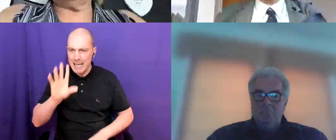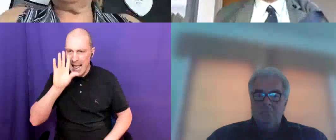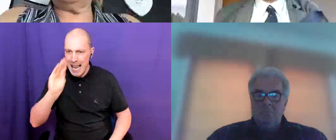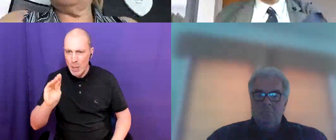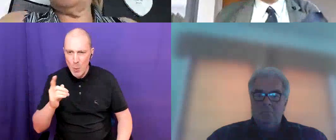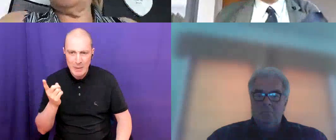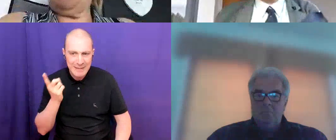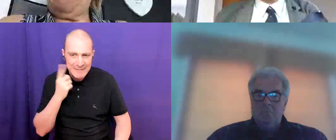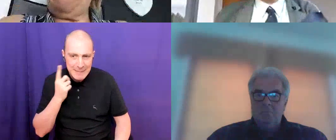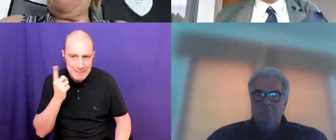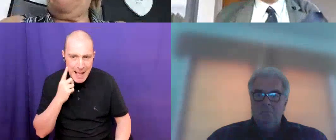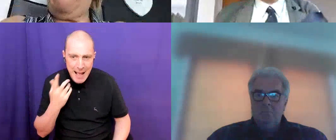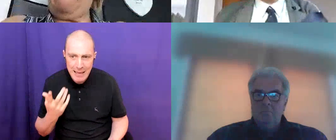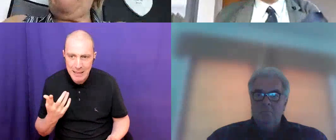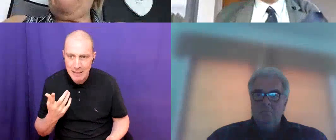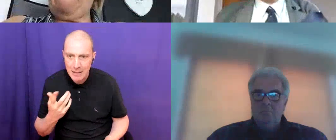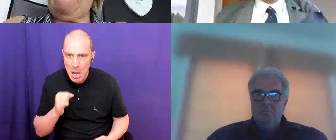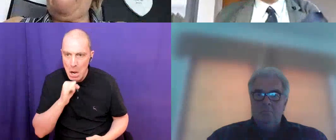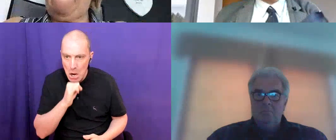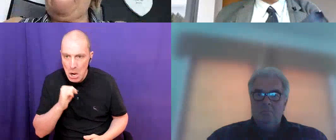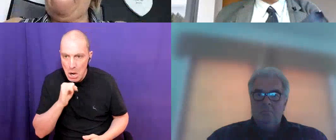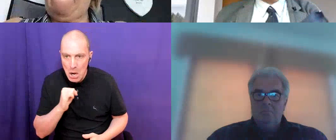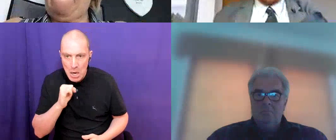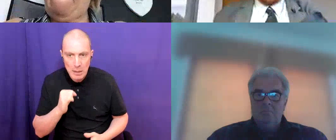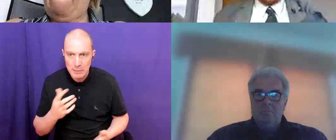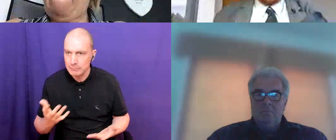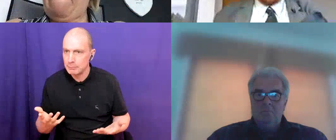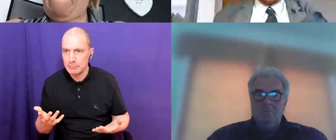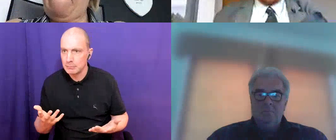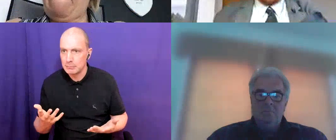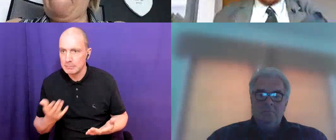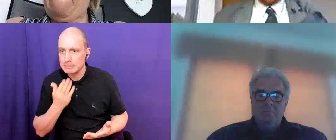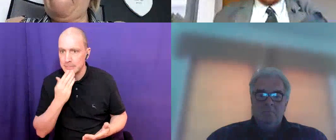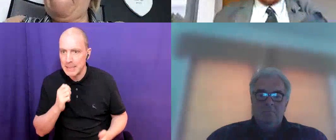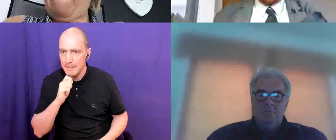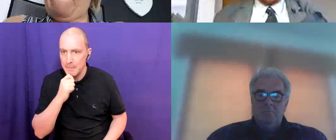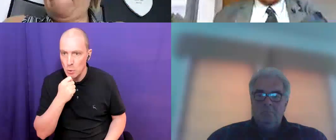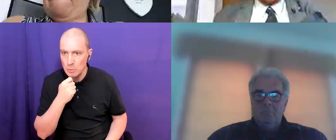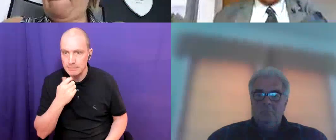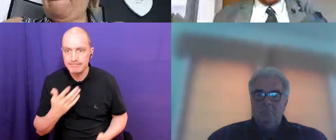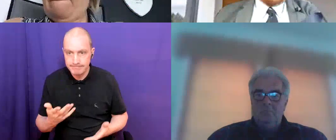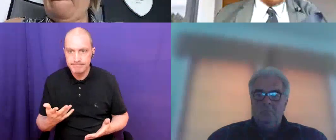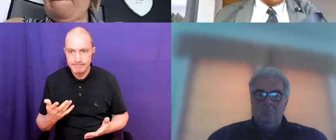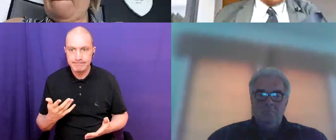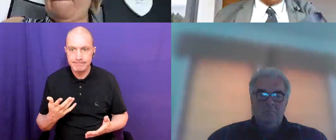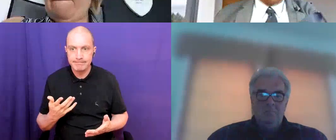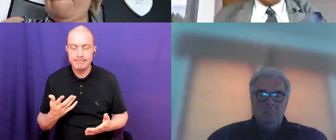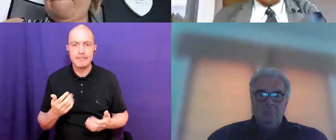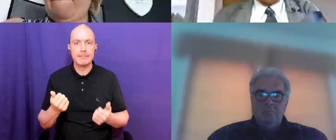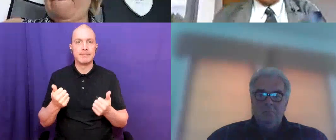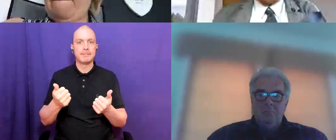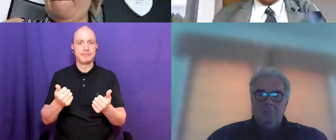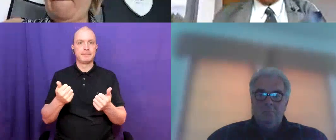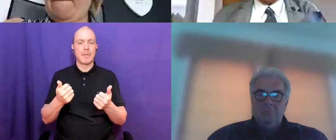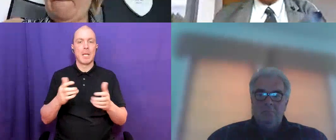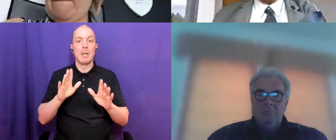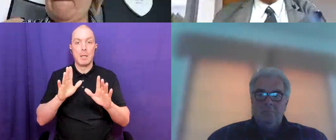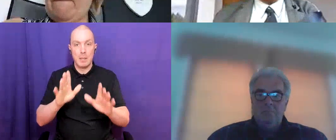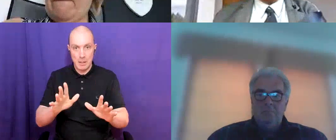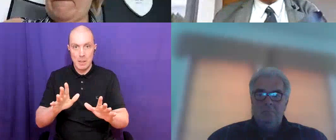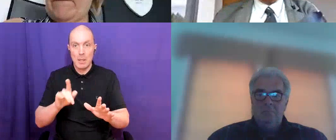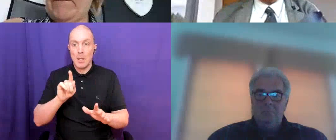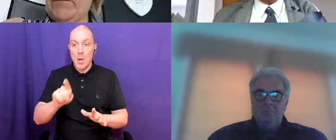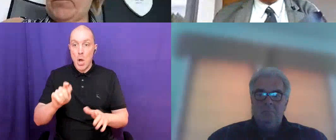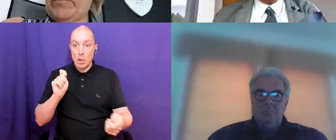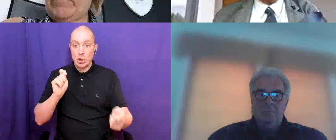feedback. If there's someone with their microphone live, could you mute that at the moment, please? That would be helpful. Thank you. So changes to